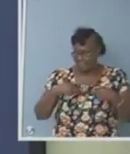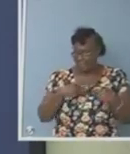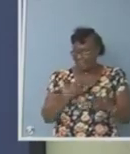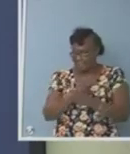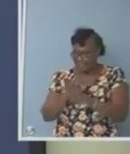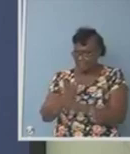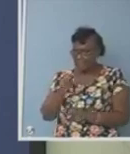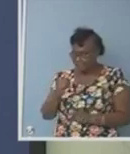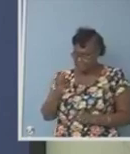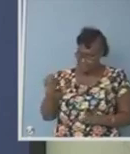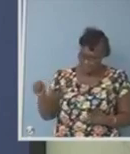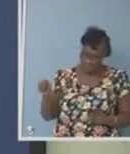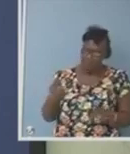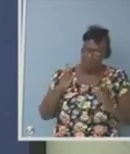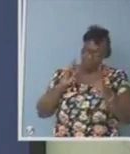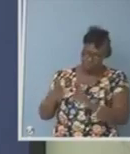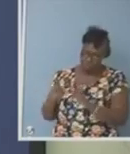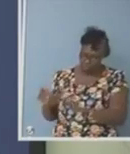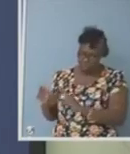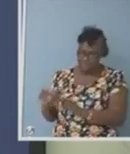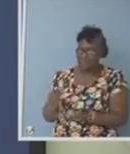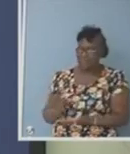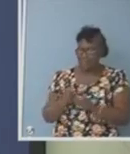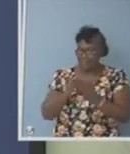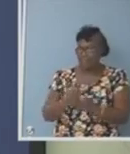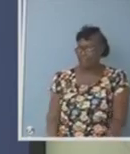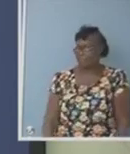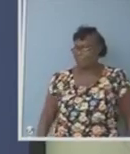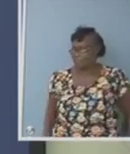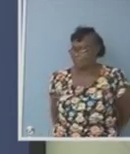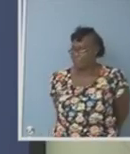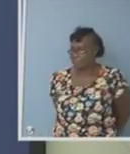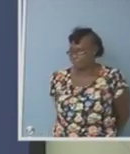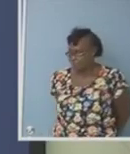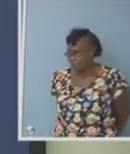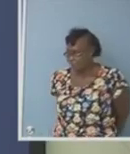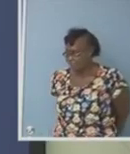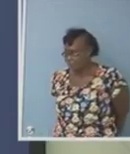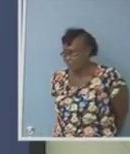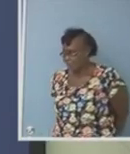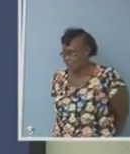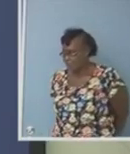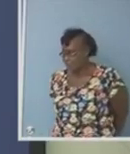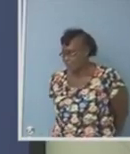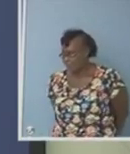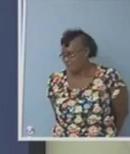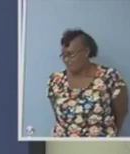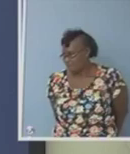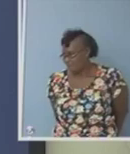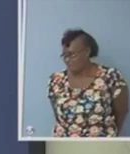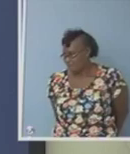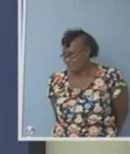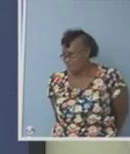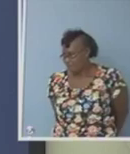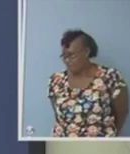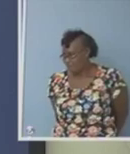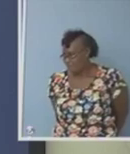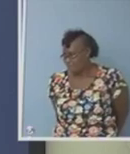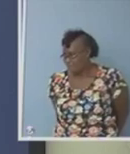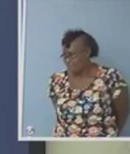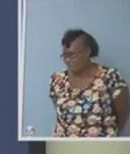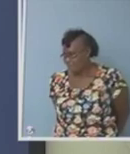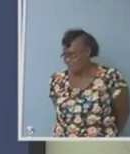face of this pandemic. So thank you for your concern. Hopefully I can request a couple hours rest later in